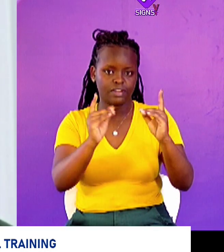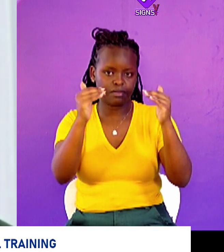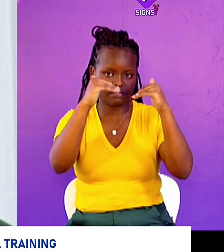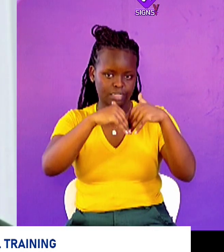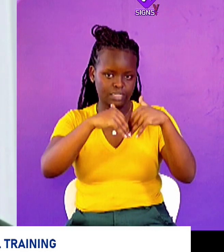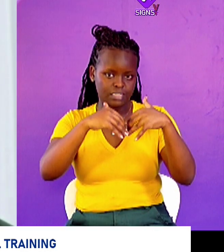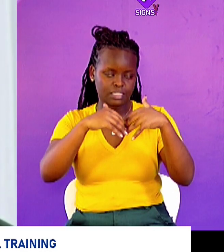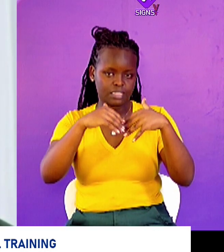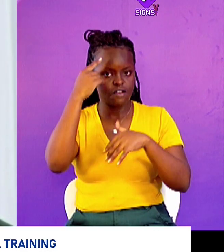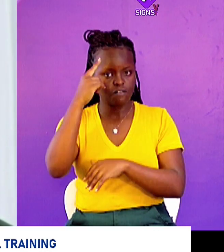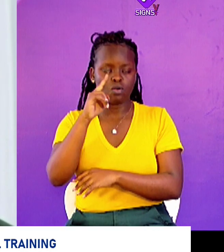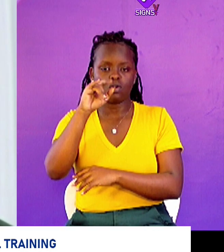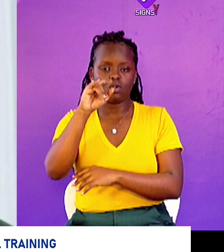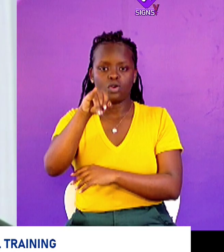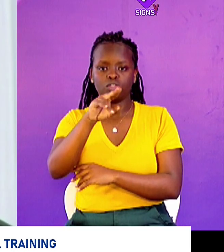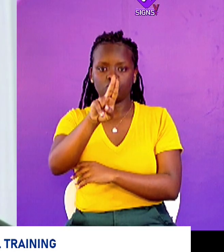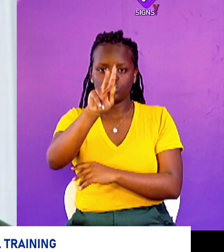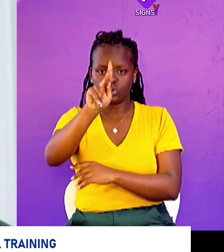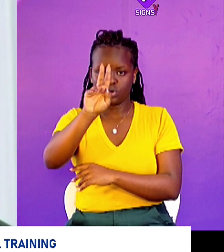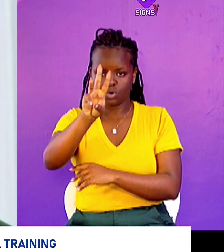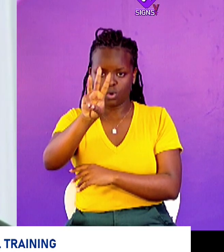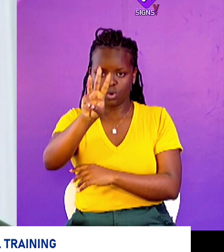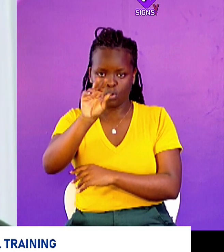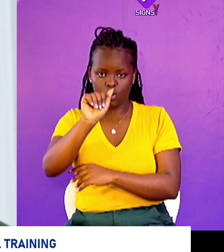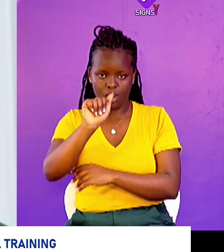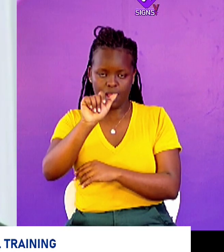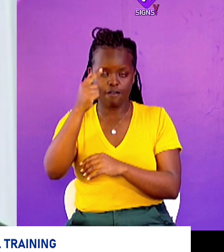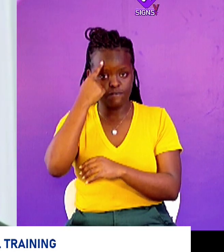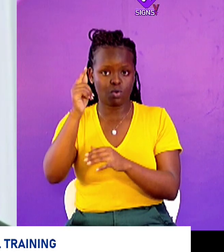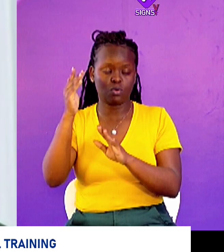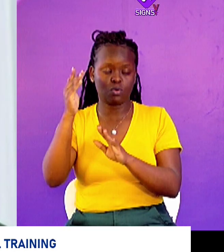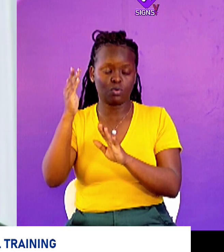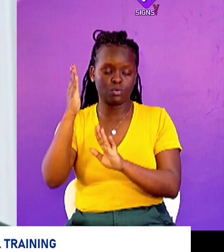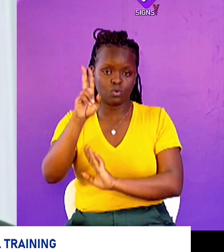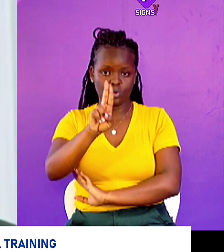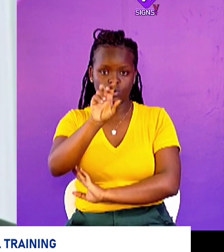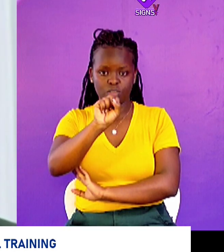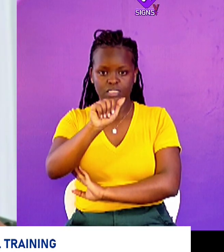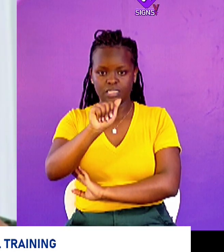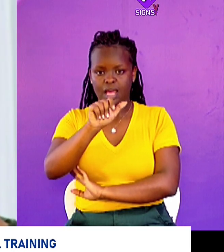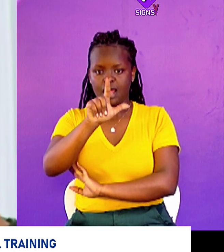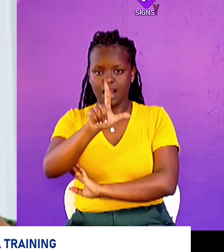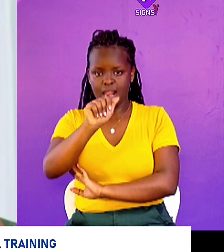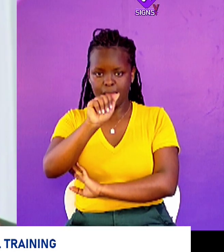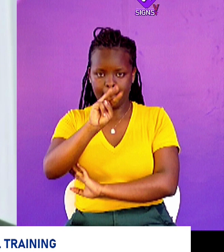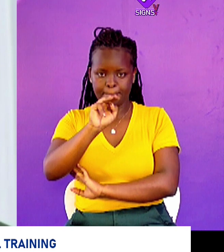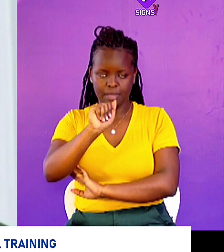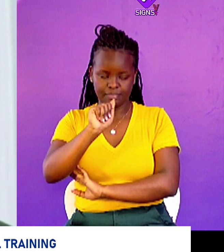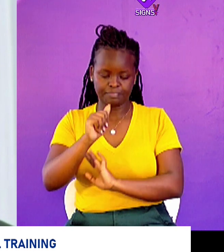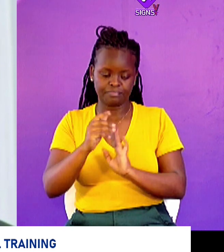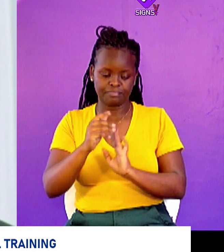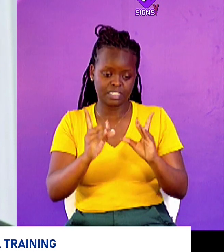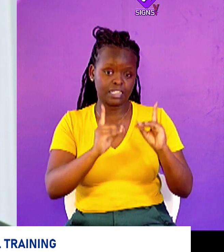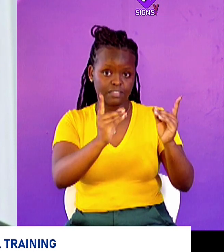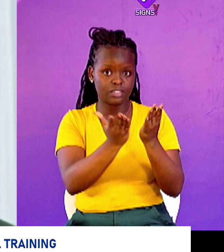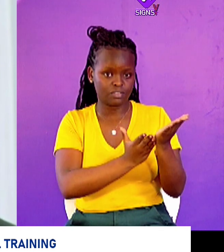dubbed Jukwaa la Usalama. Our officers continue to raise concerns that affect the delivery of service,